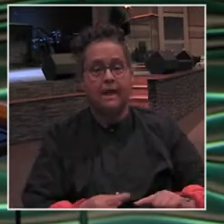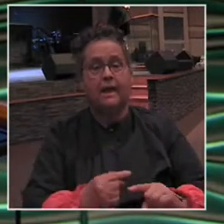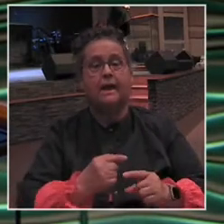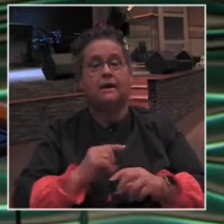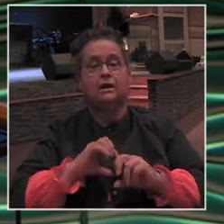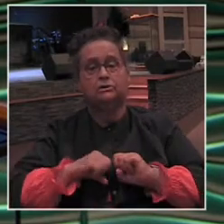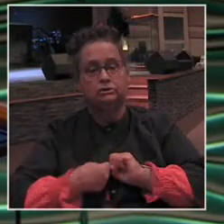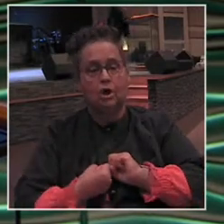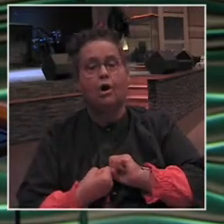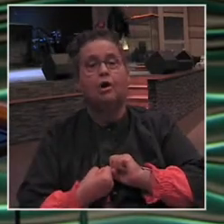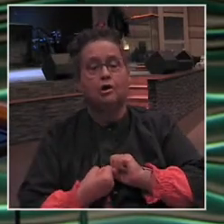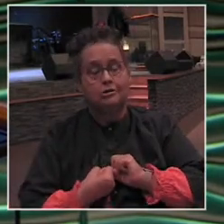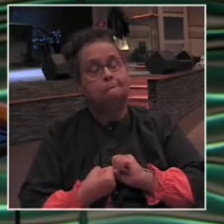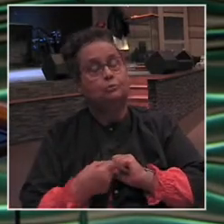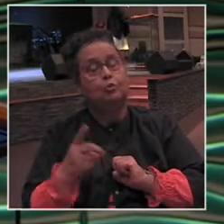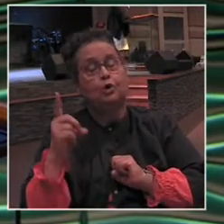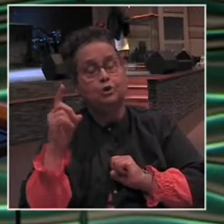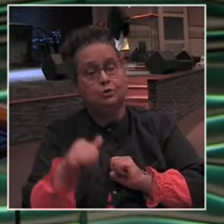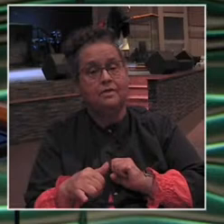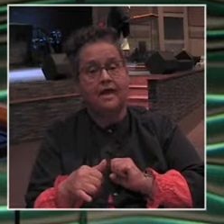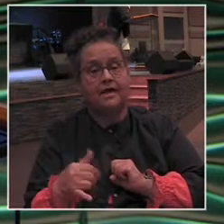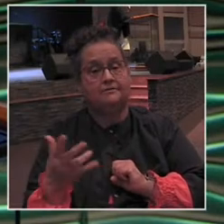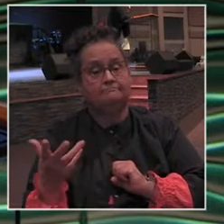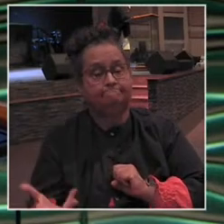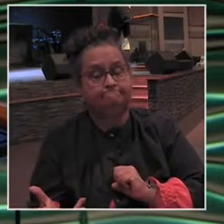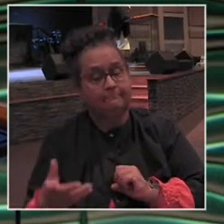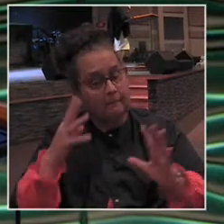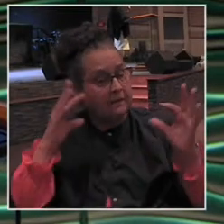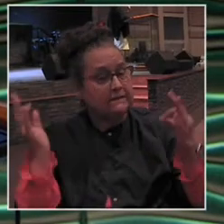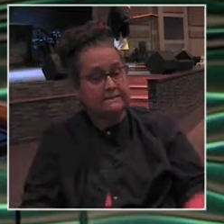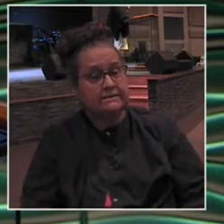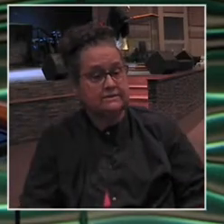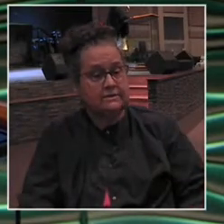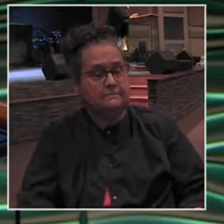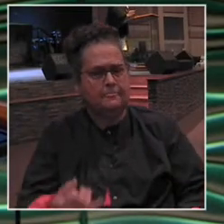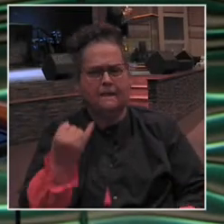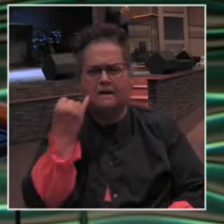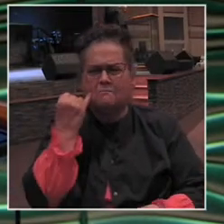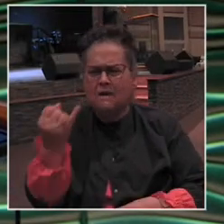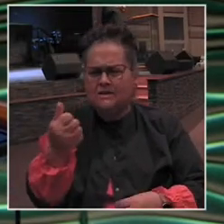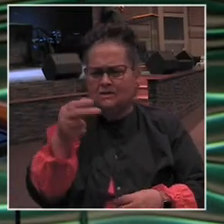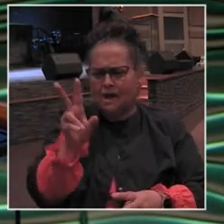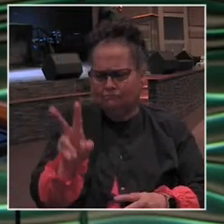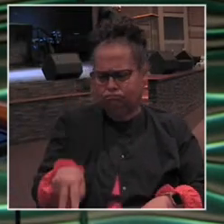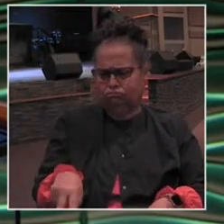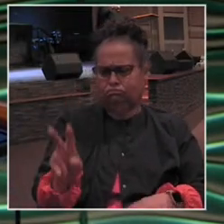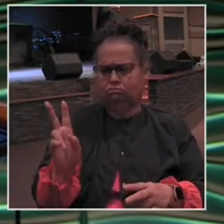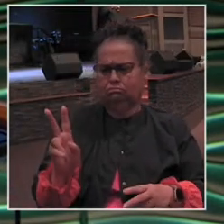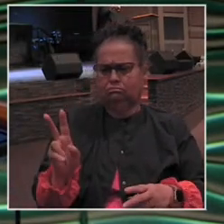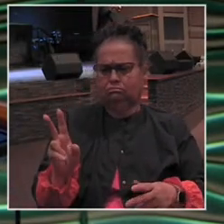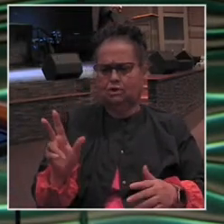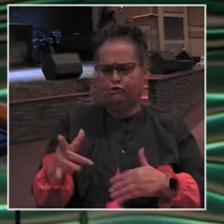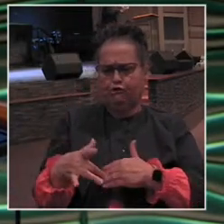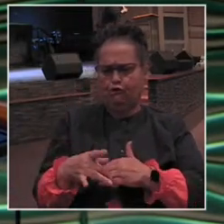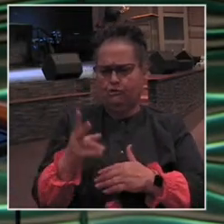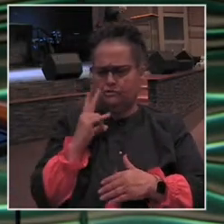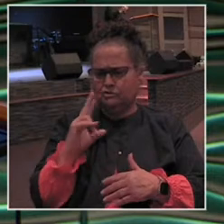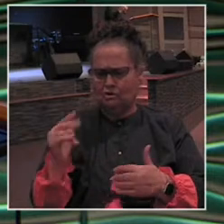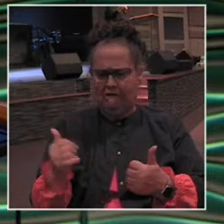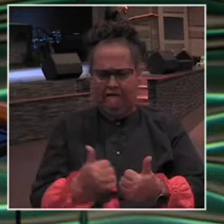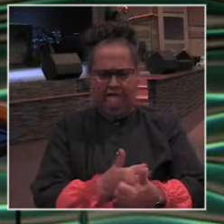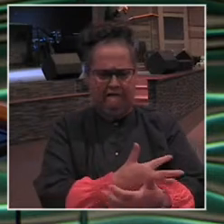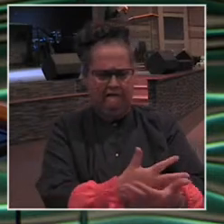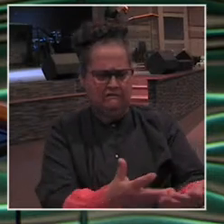sometimes, drive us to ultimatums and absolute decisions. And I can imagine God was looking down on creation and seeing all